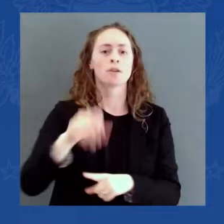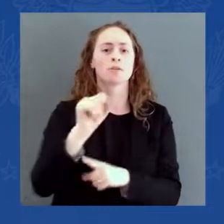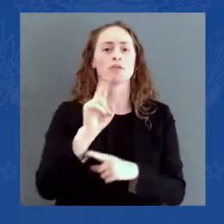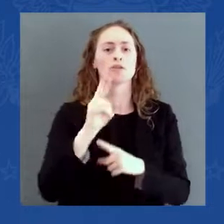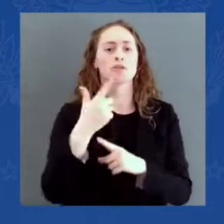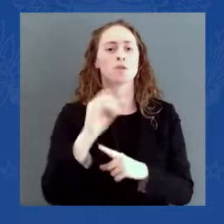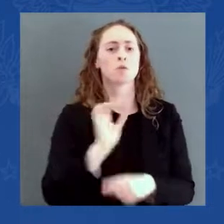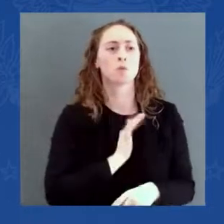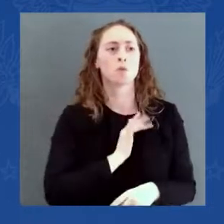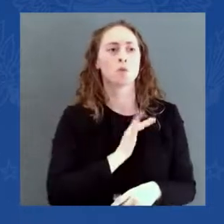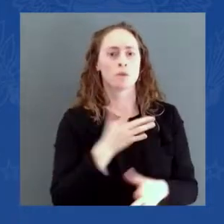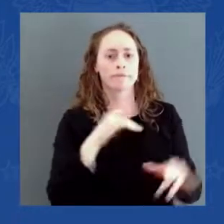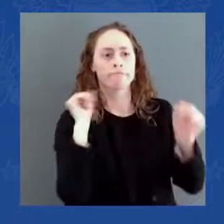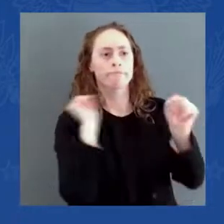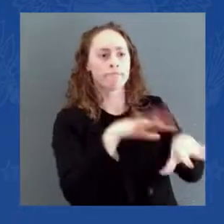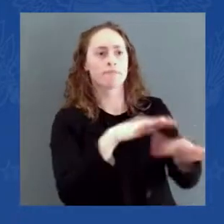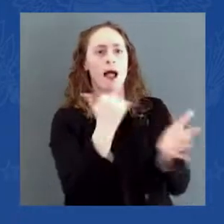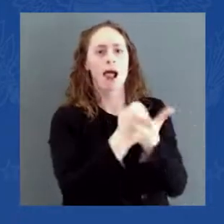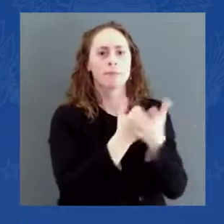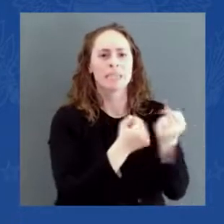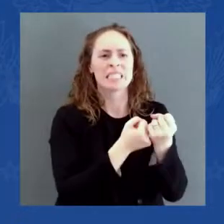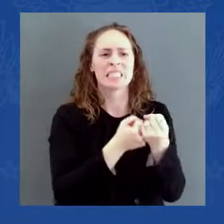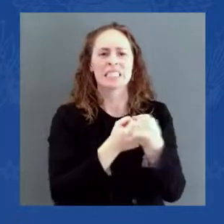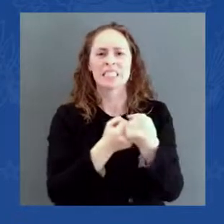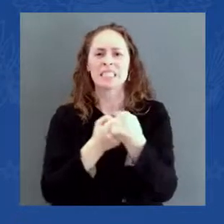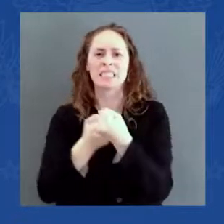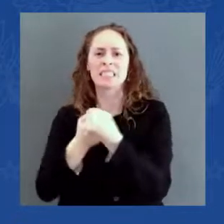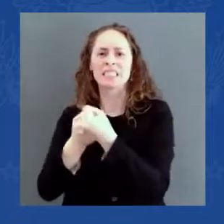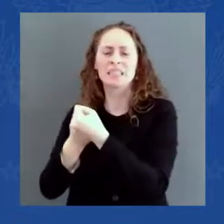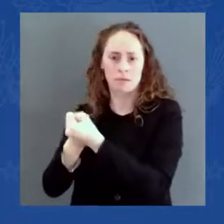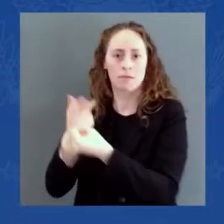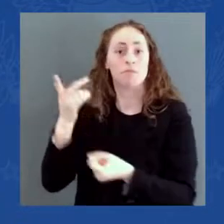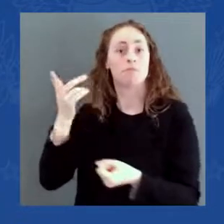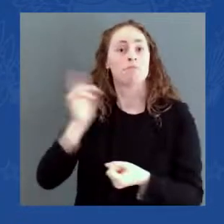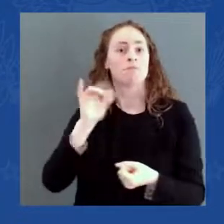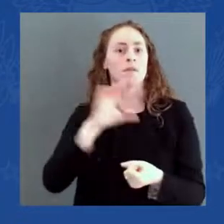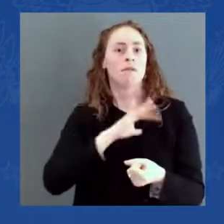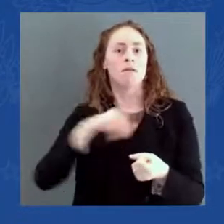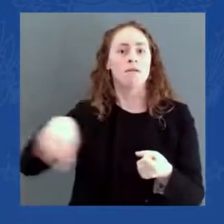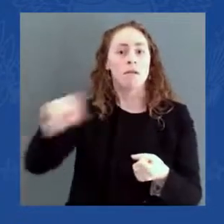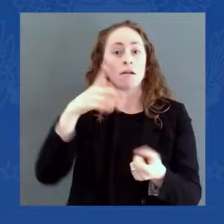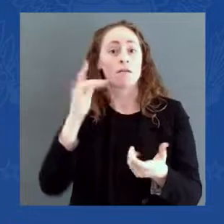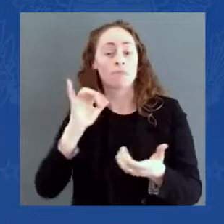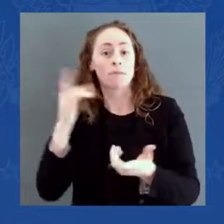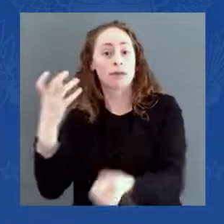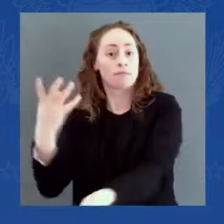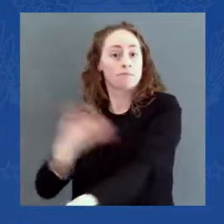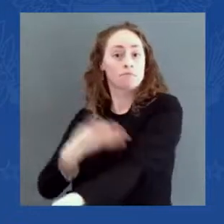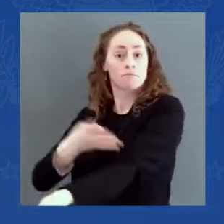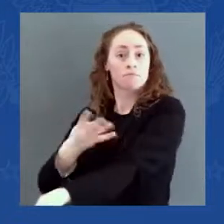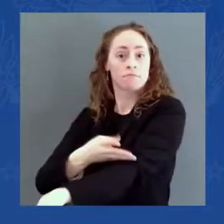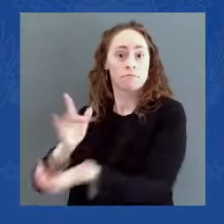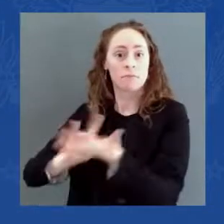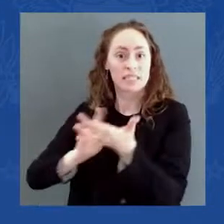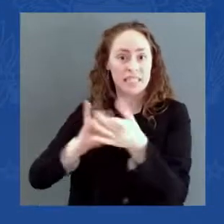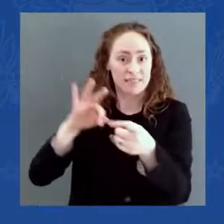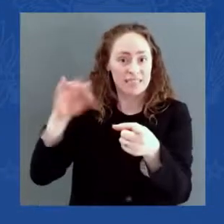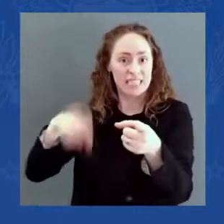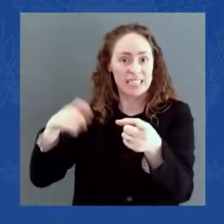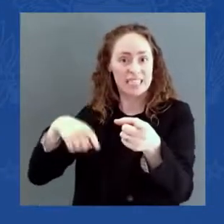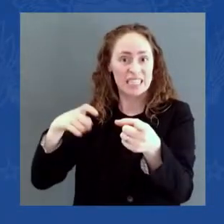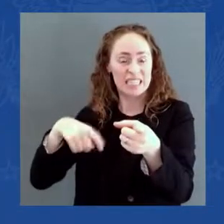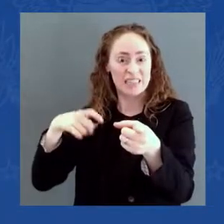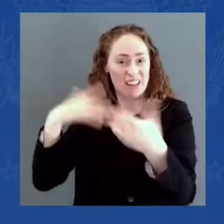antibody treatments. We have over 20 teams deployed now. Today, I'm announcing that we're going to triple that, more than double. We're going to get to